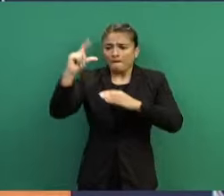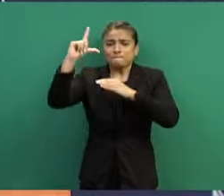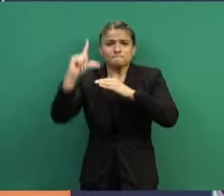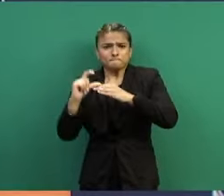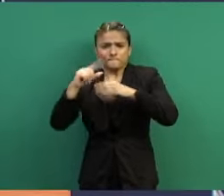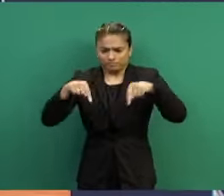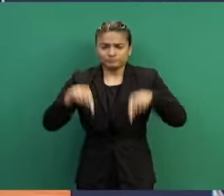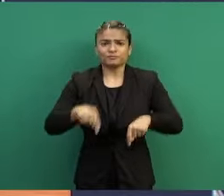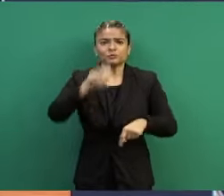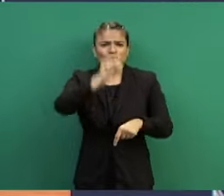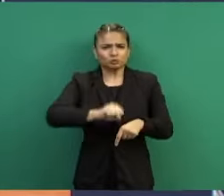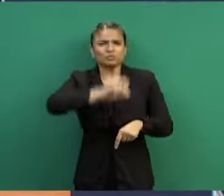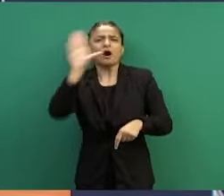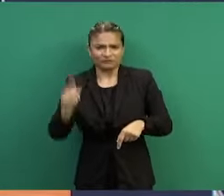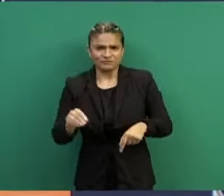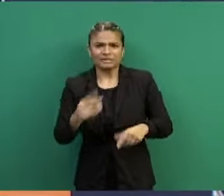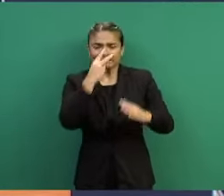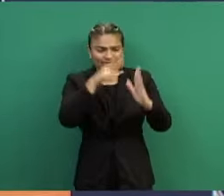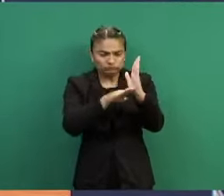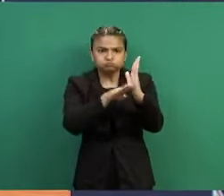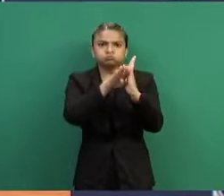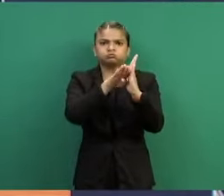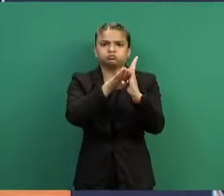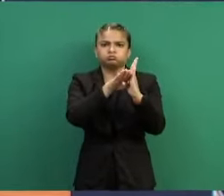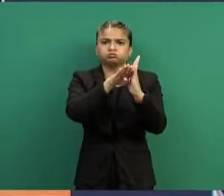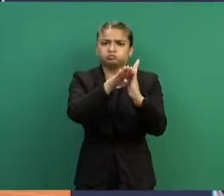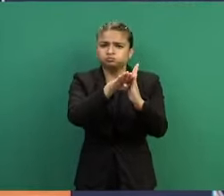other emerging and advanced economies.